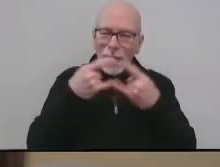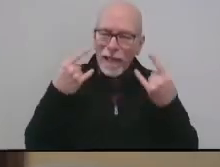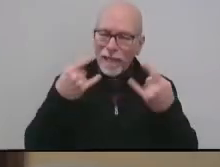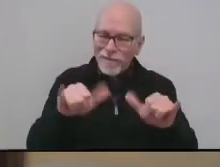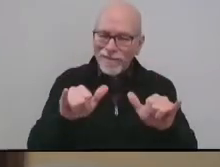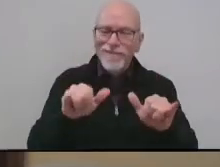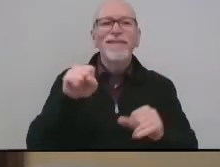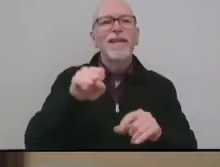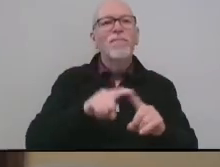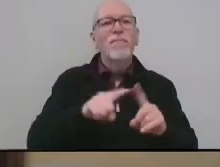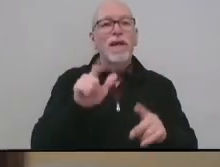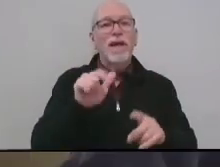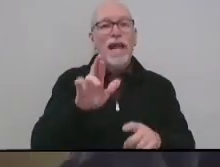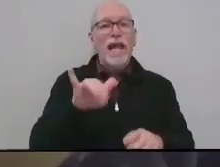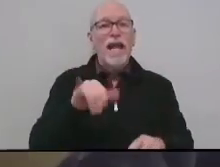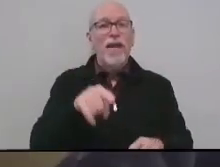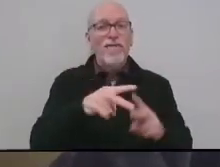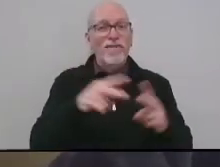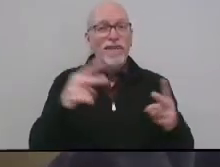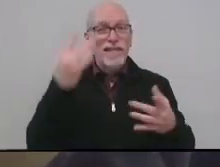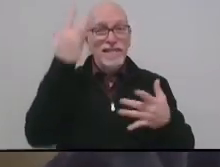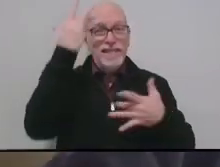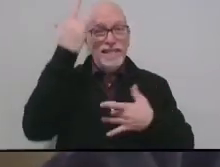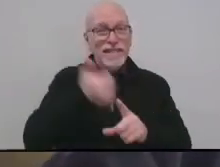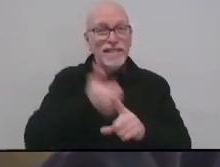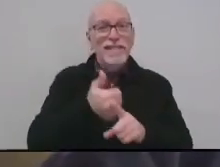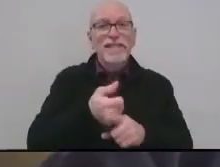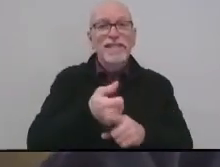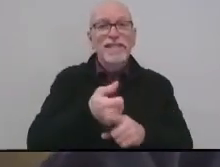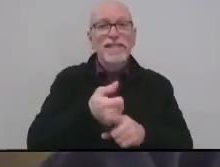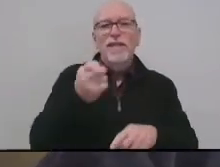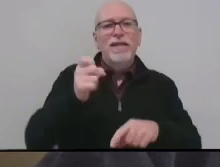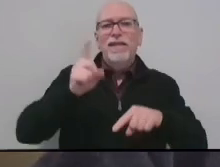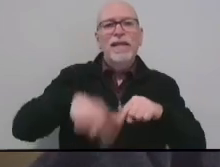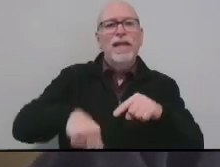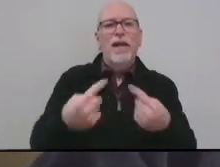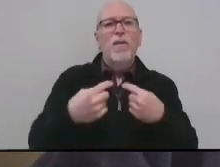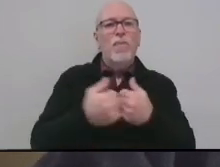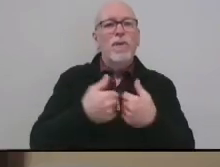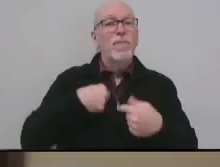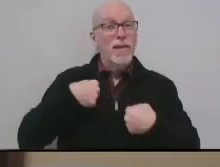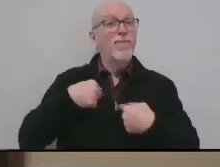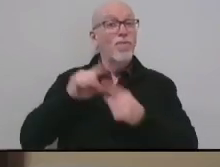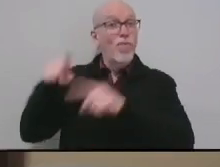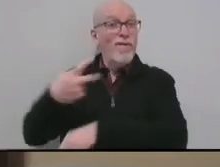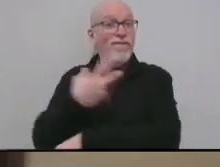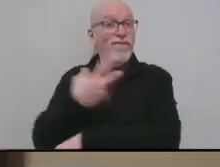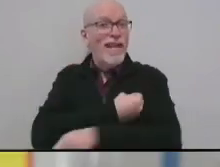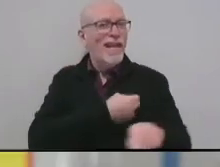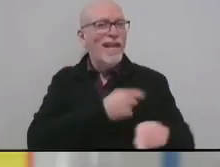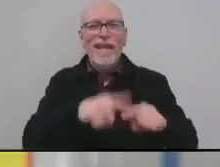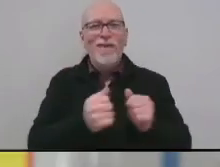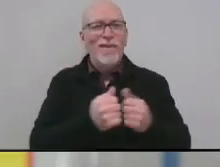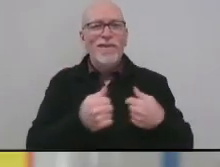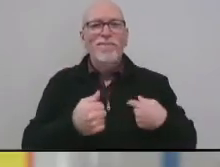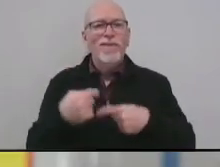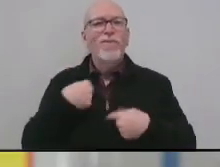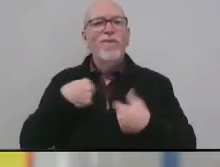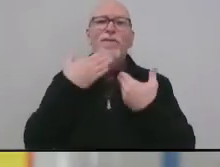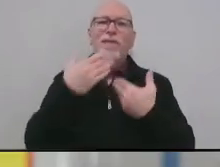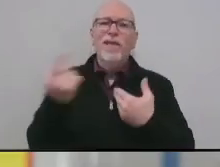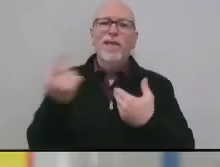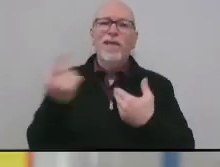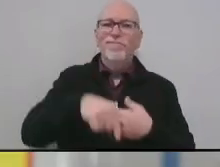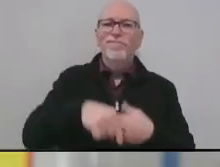I'm so sick. He was unable to go with me when I got my vaccine, so we're thankful. We're trying to create a